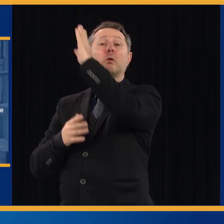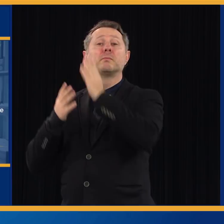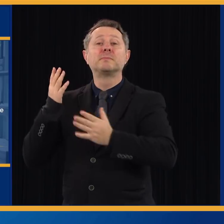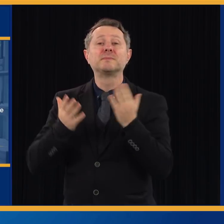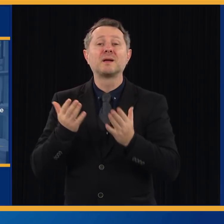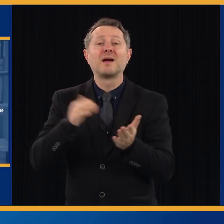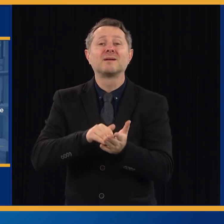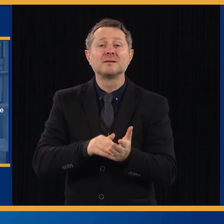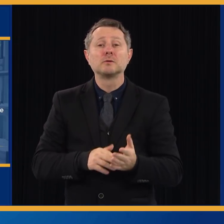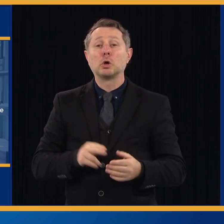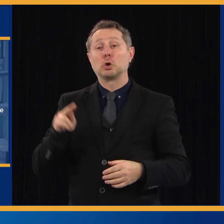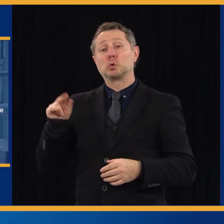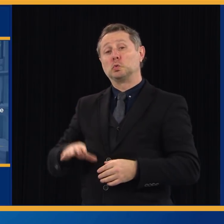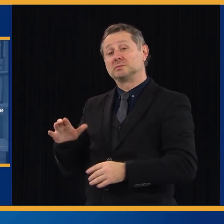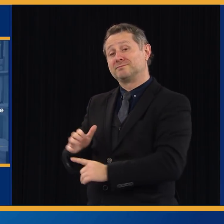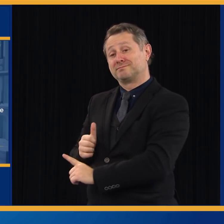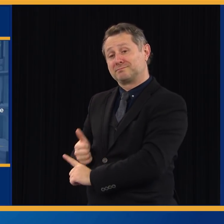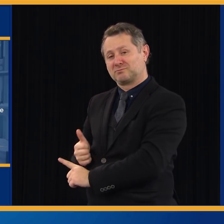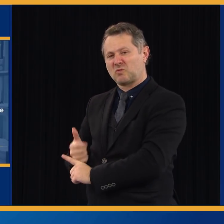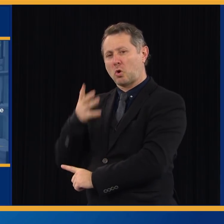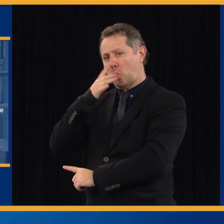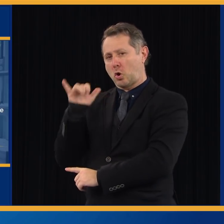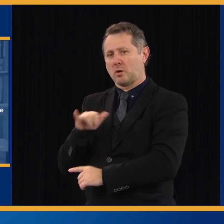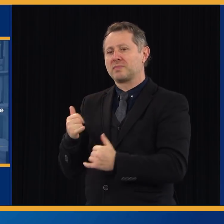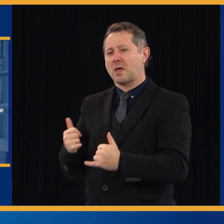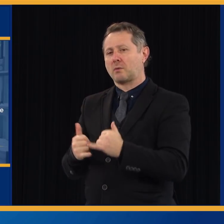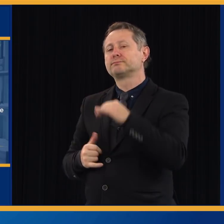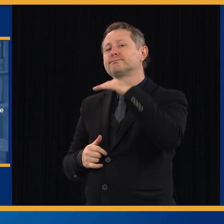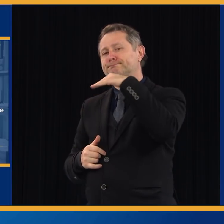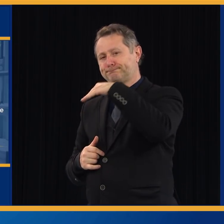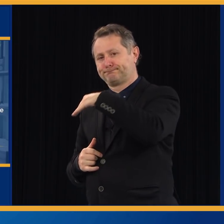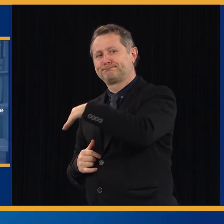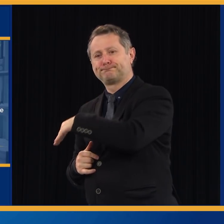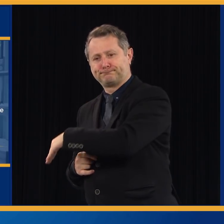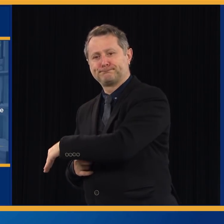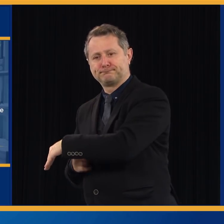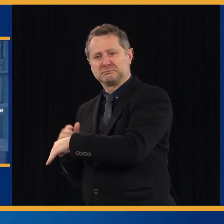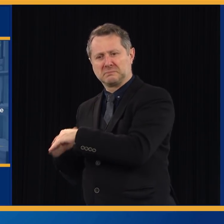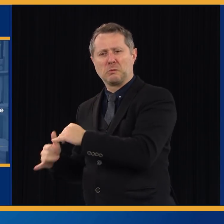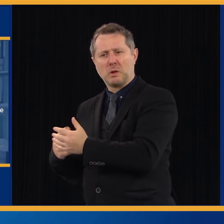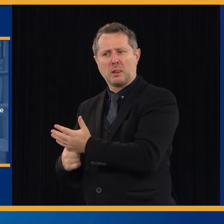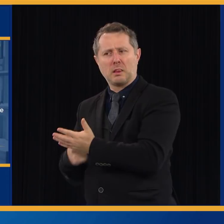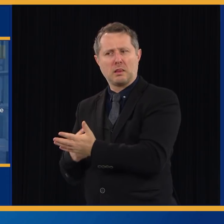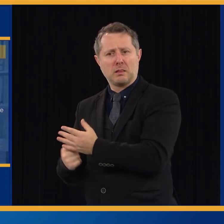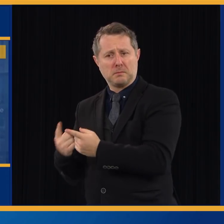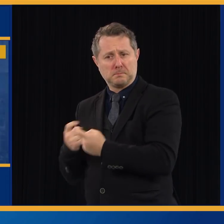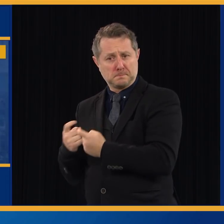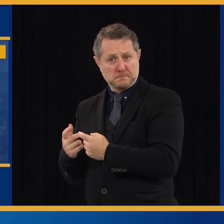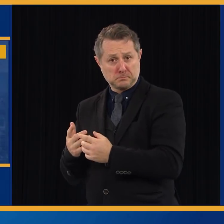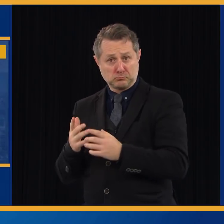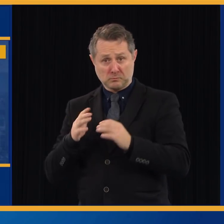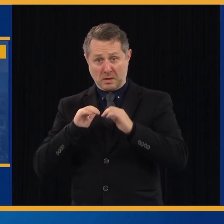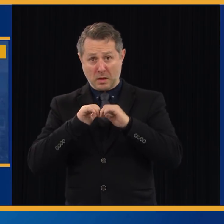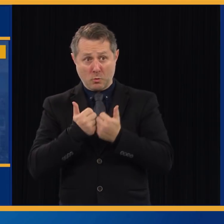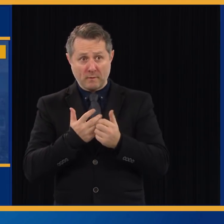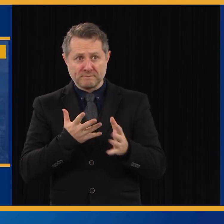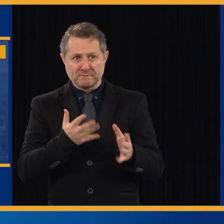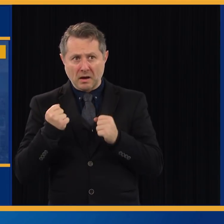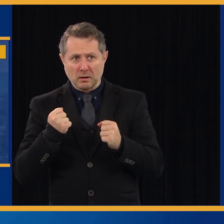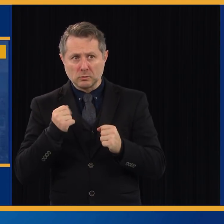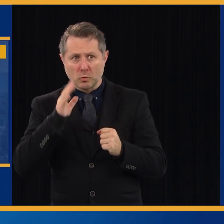the descent. And the question then becomes, in downstate New York, well, how quickly do we